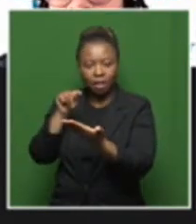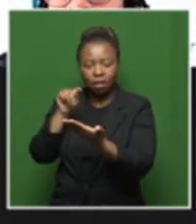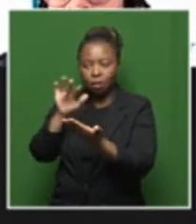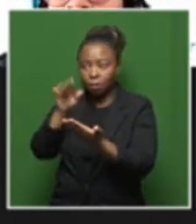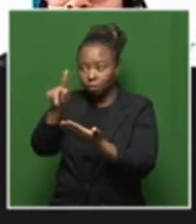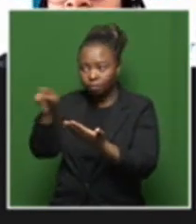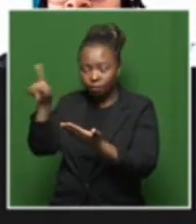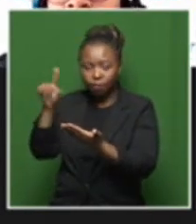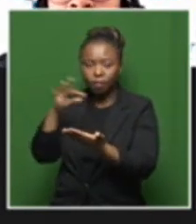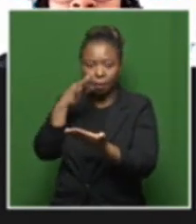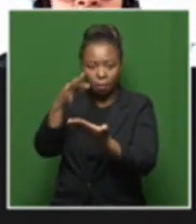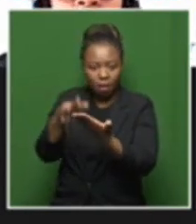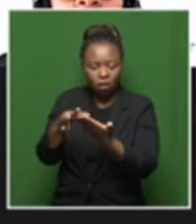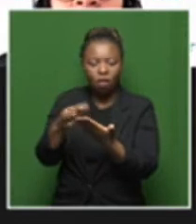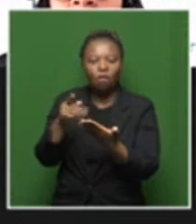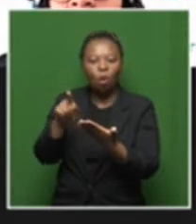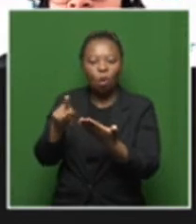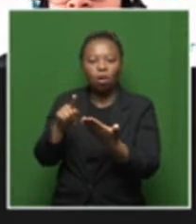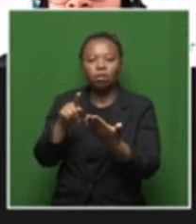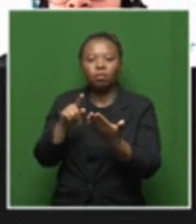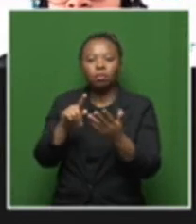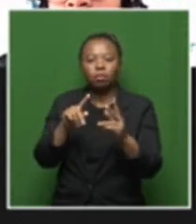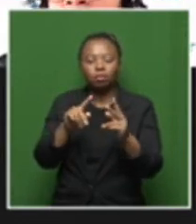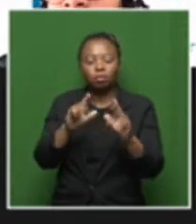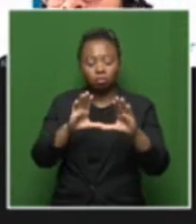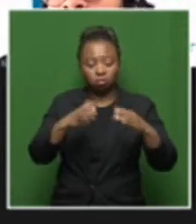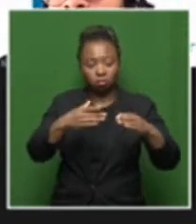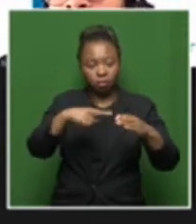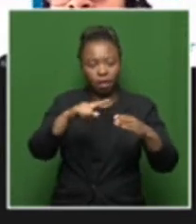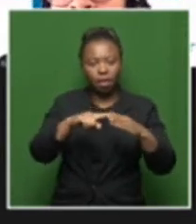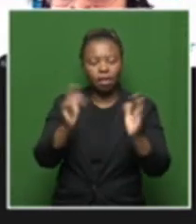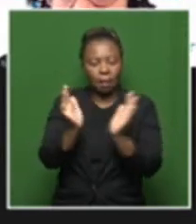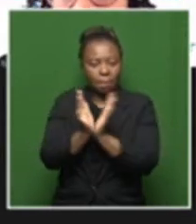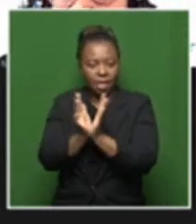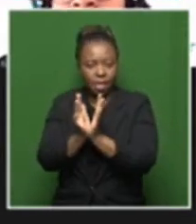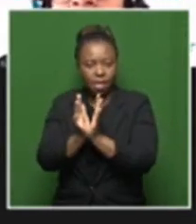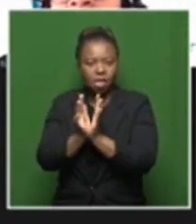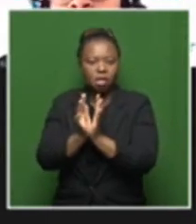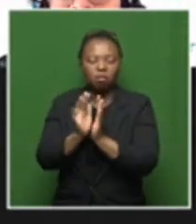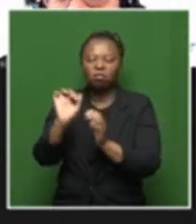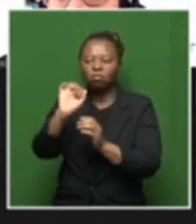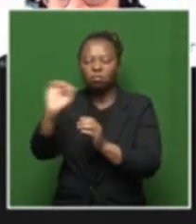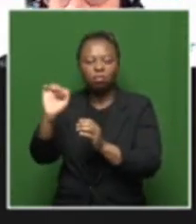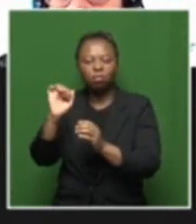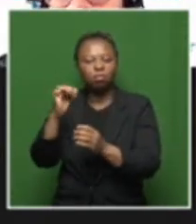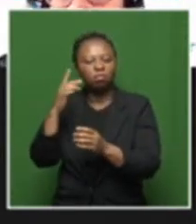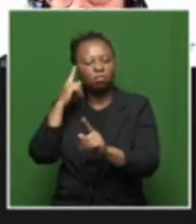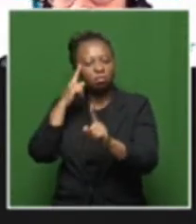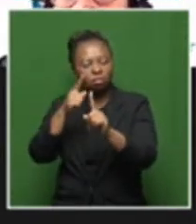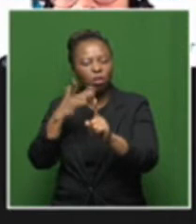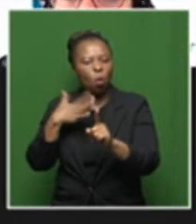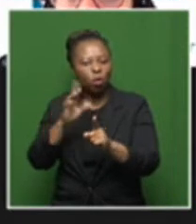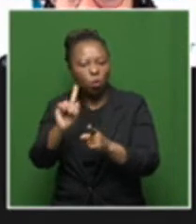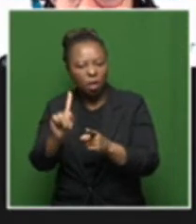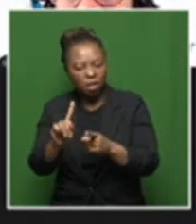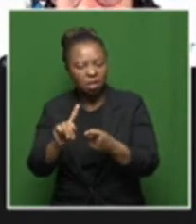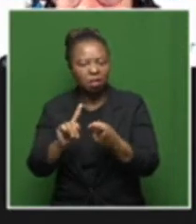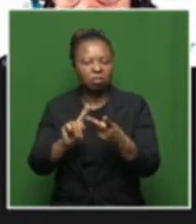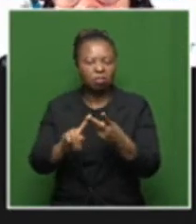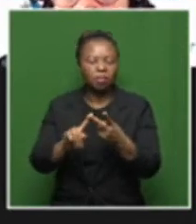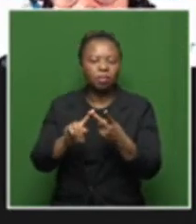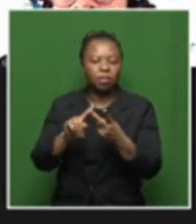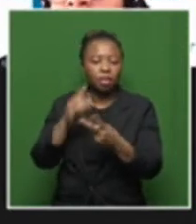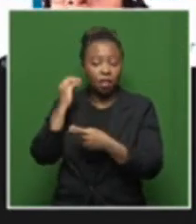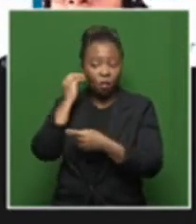to meet with the regulator to indicate their intention. They present to us the type of data